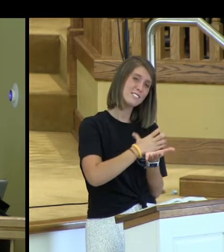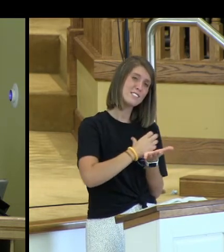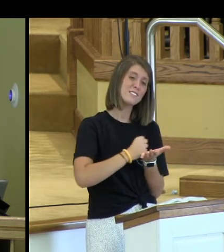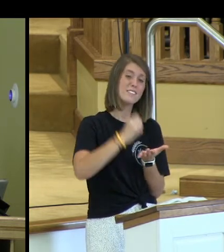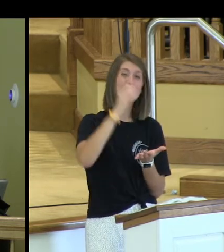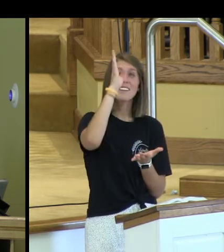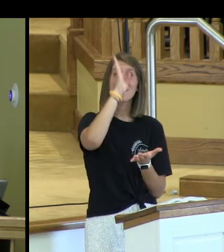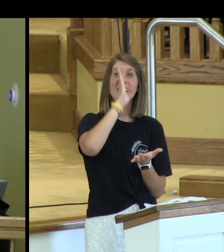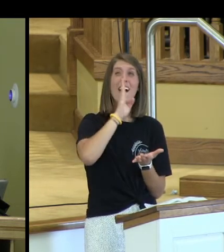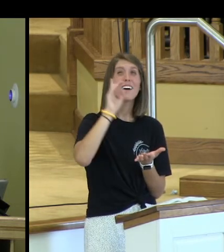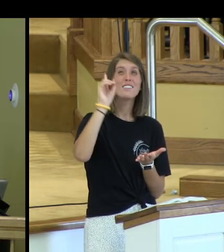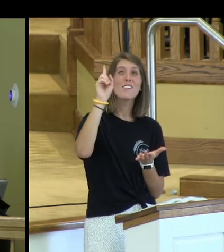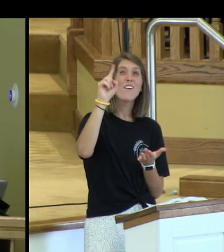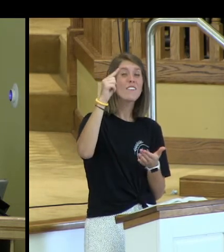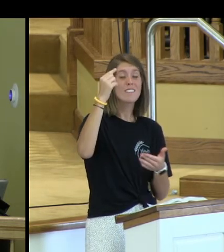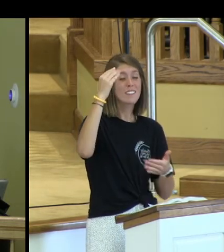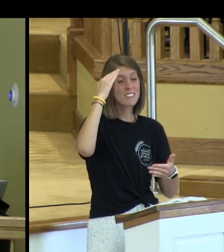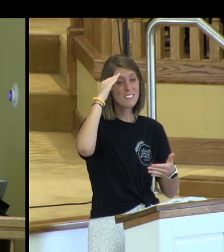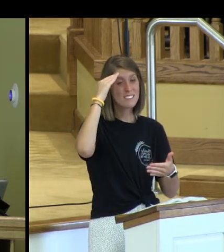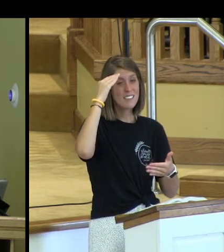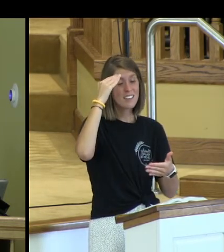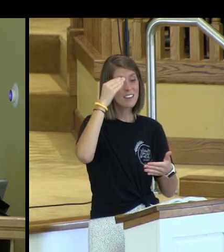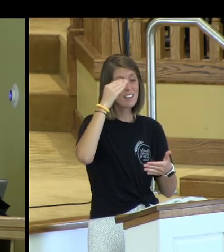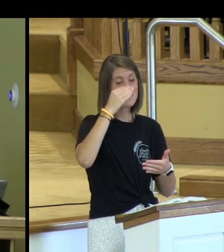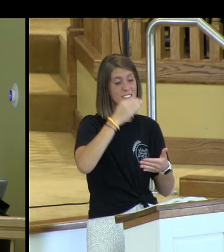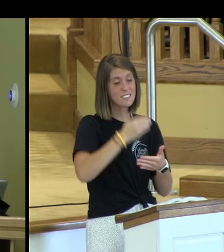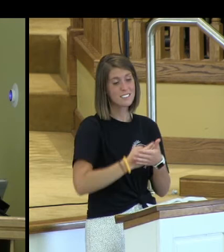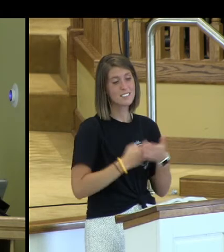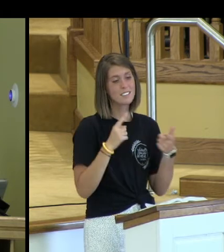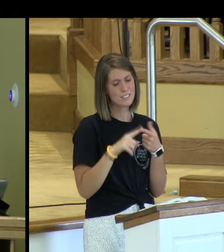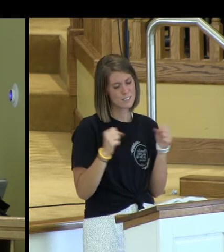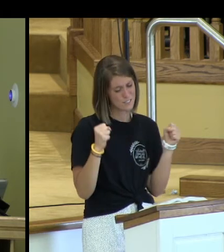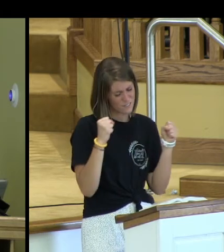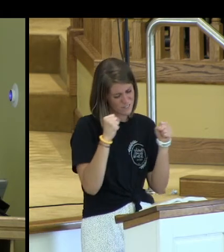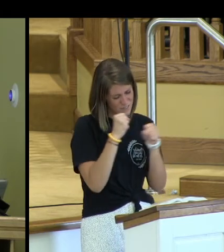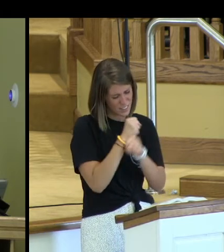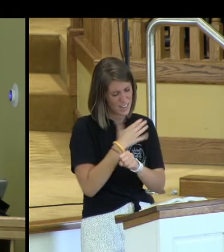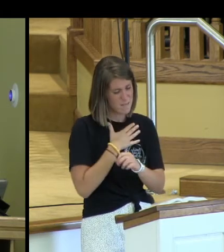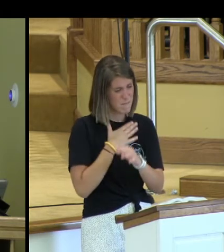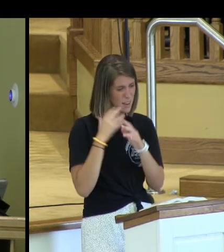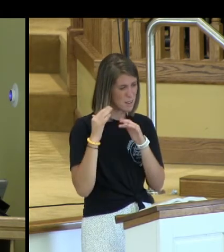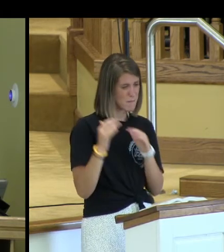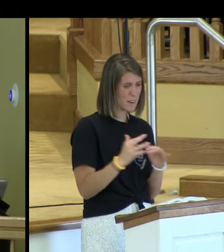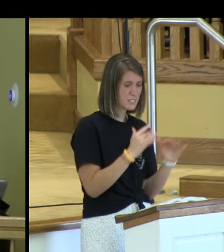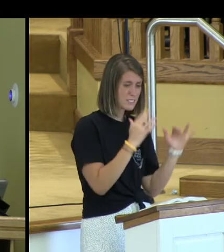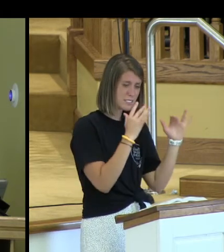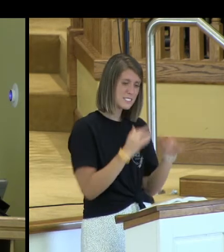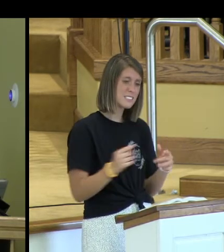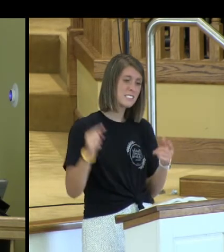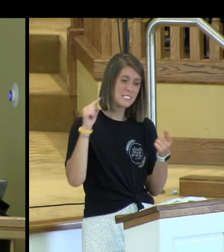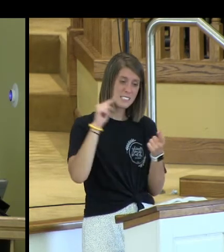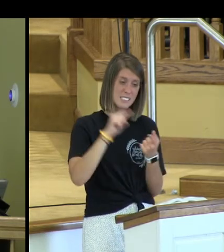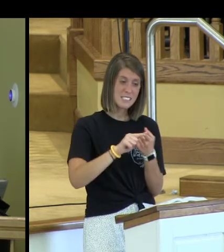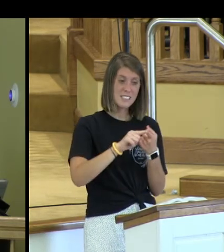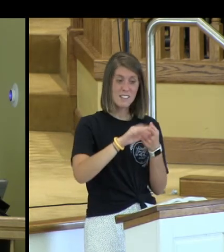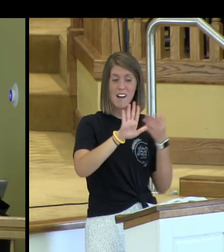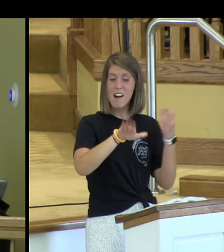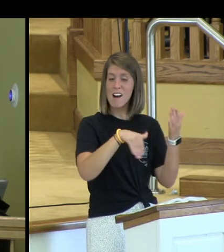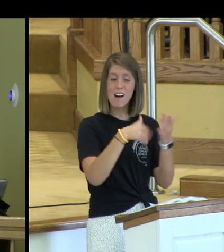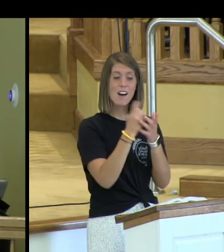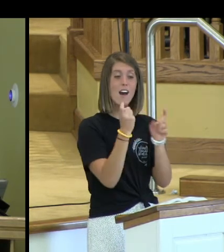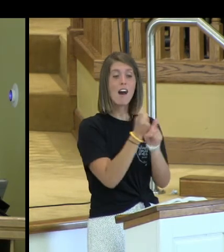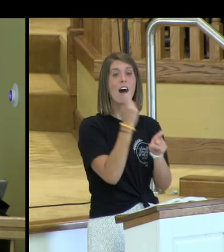God's only Son, to fight my battles until they're won. For